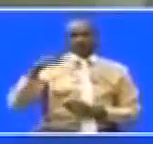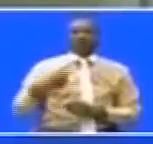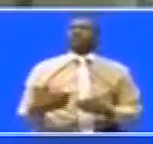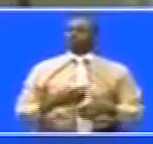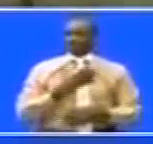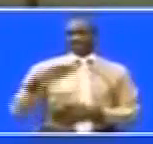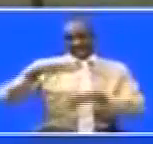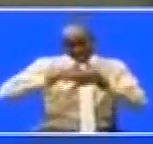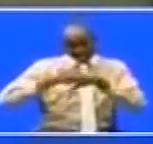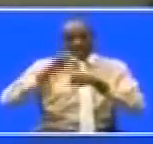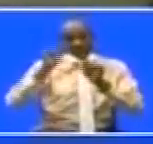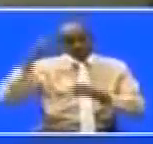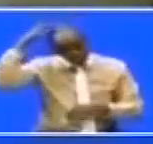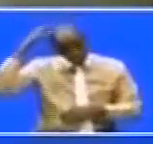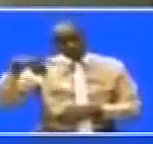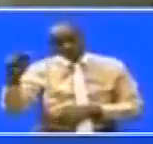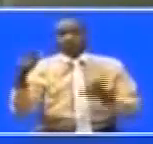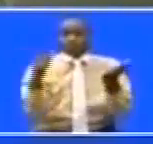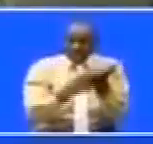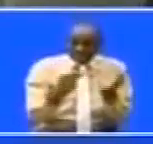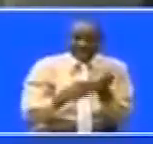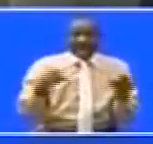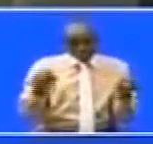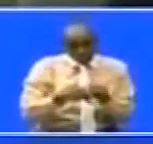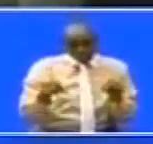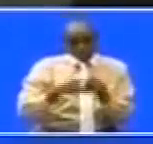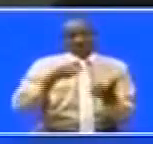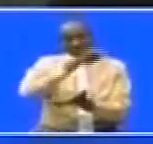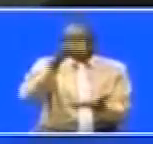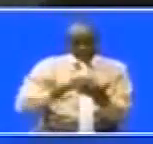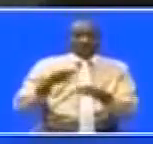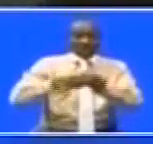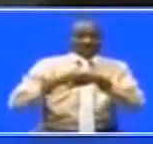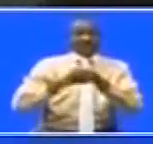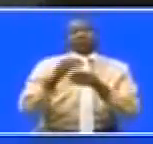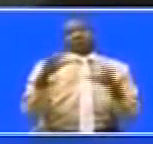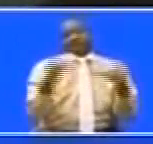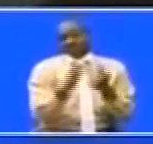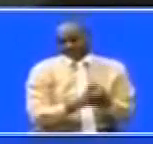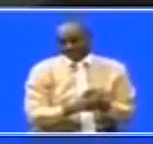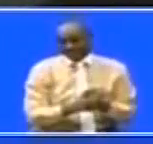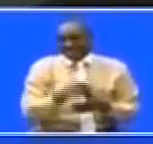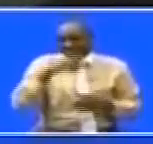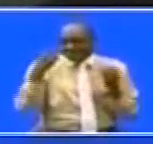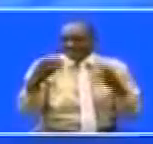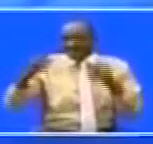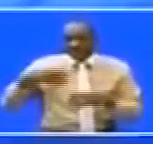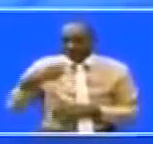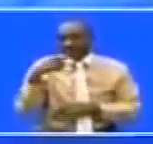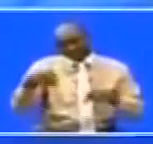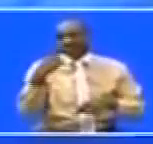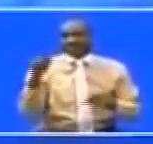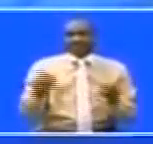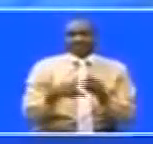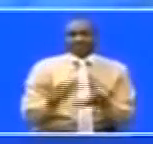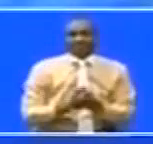Africa that will see the Pope visit Uganda as well as the Central African Republic. It's a sentiment shared by many here. Personally,